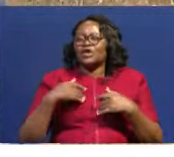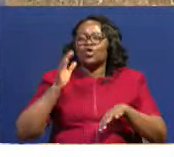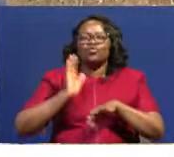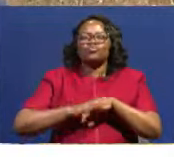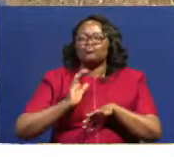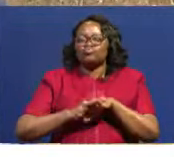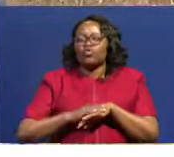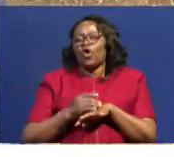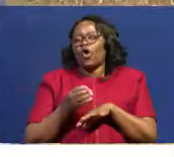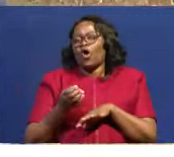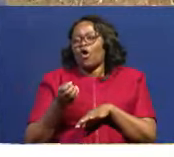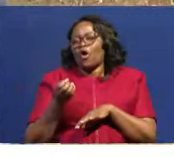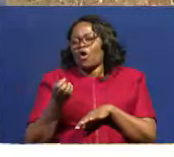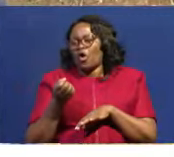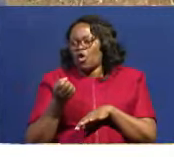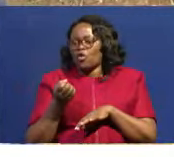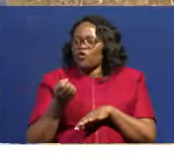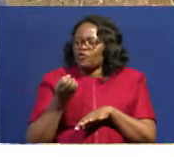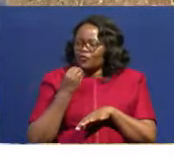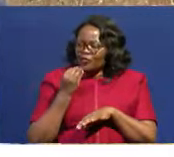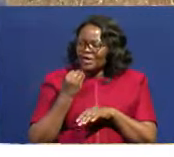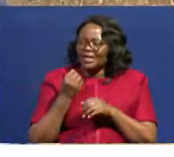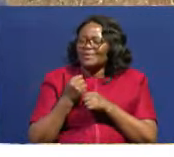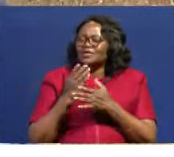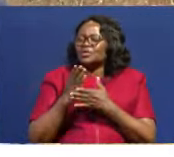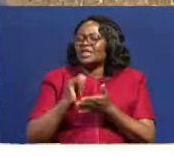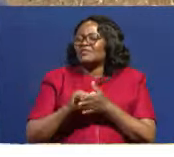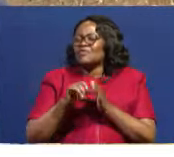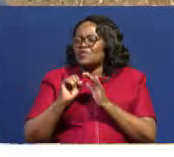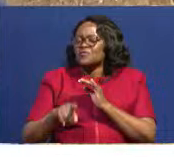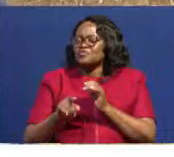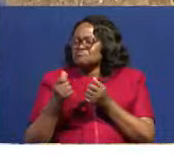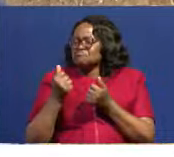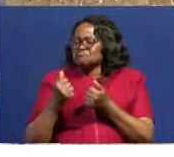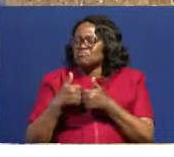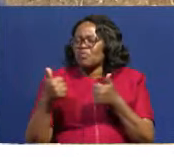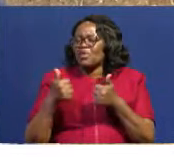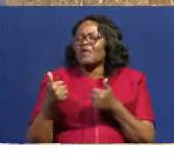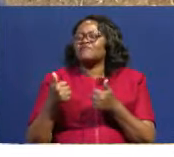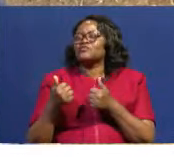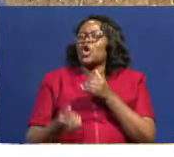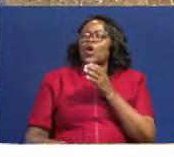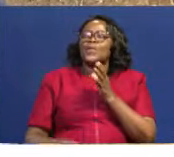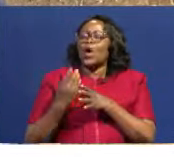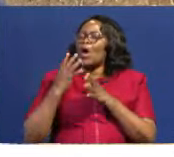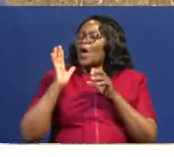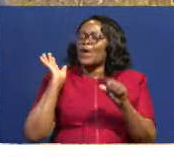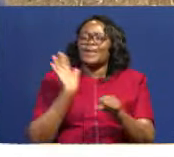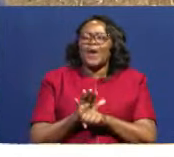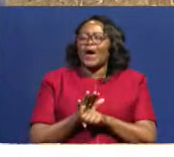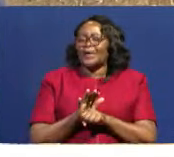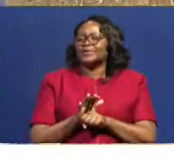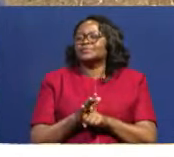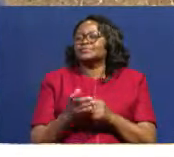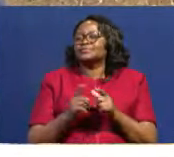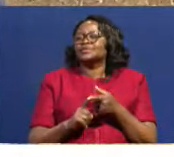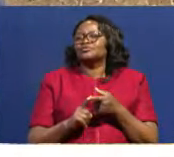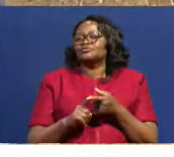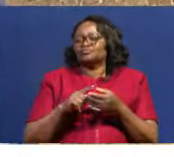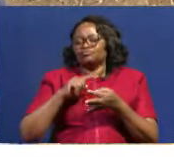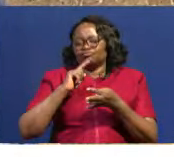cropping pattern, which will ensure maximum yield in their small pieces of land. Also, we are looking.